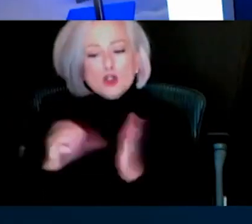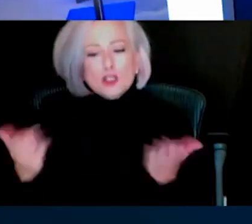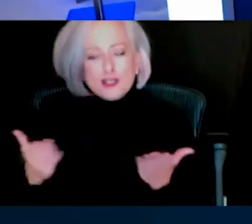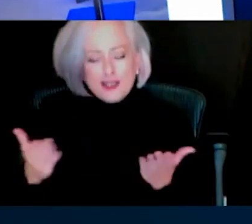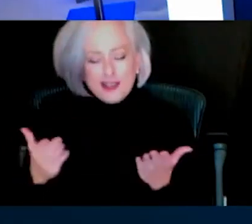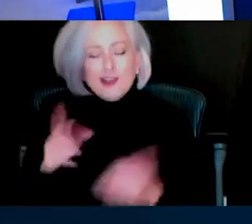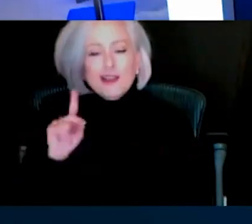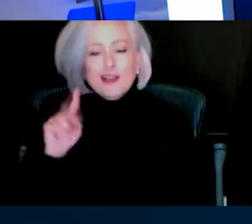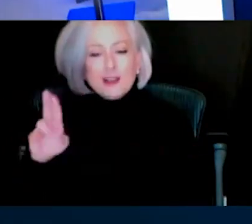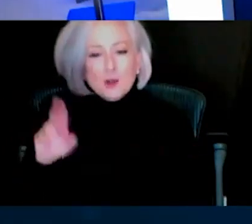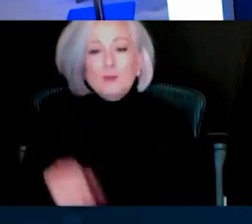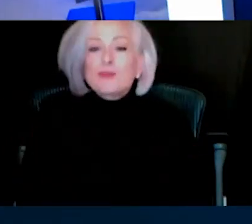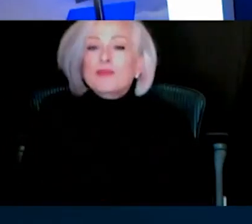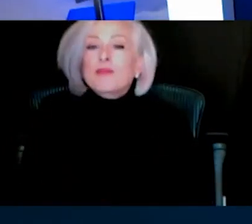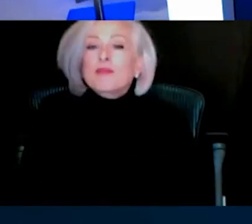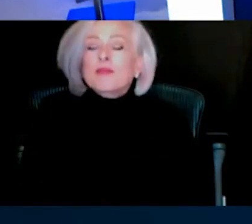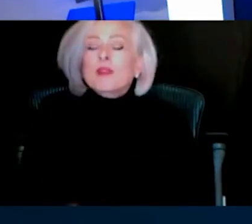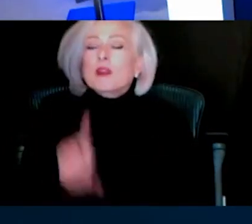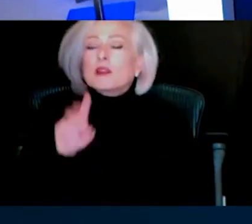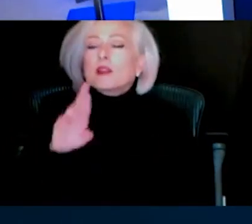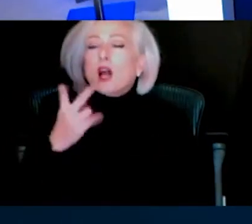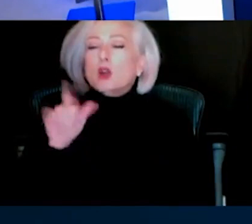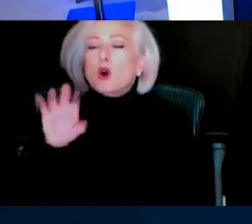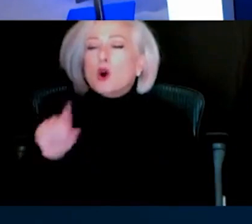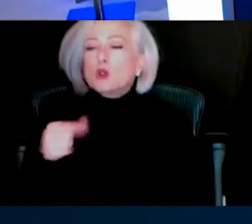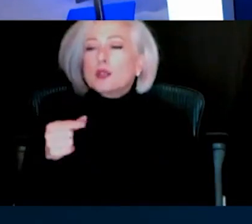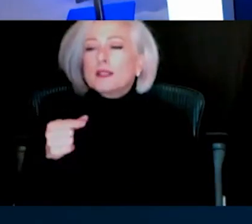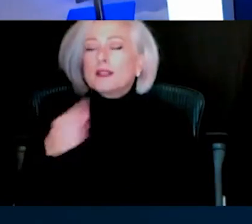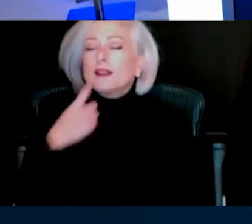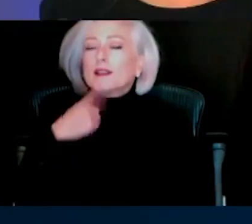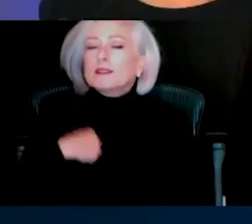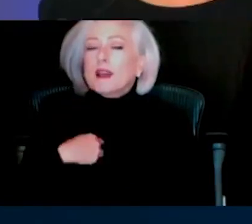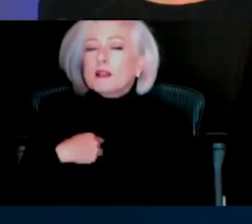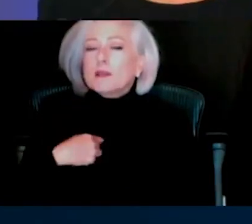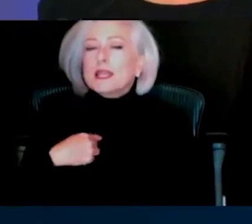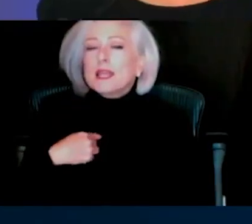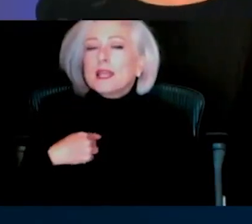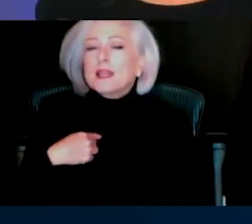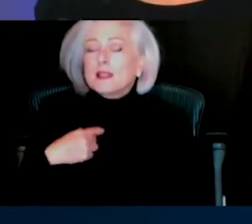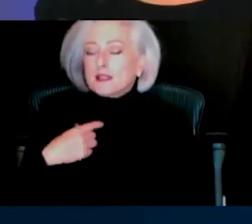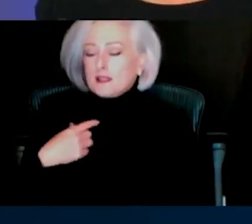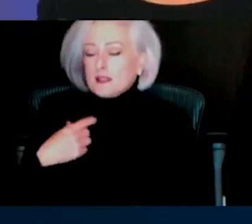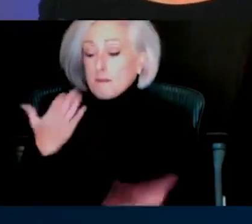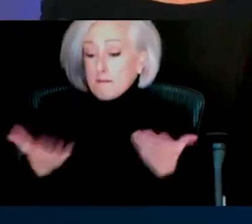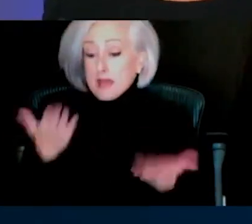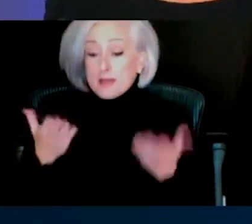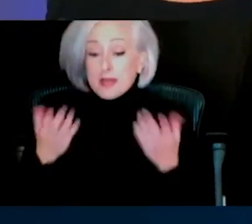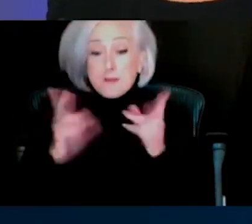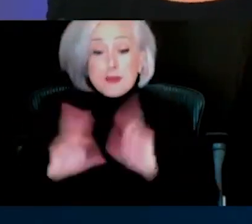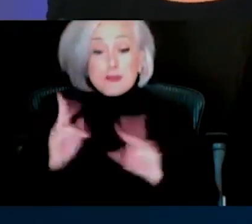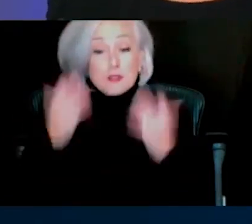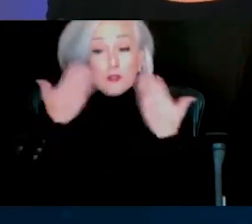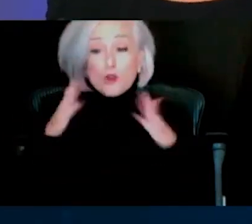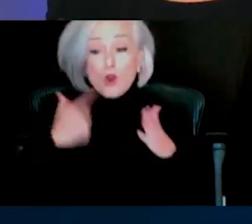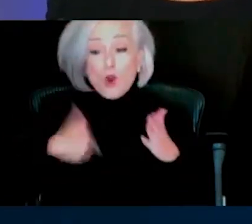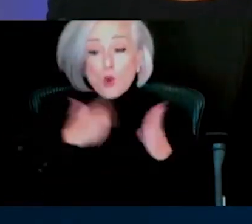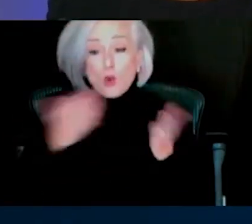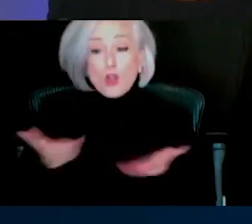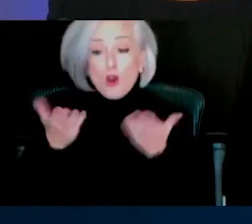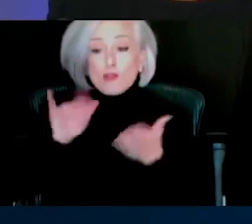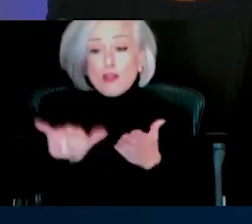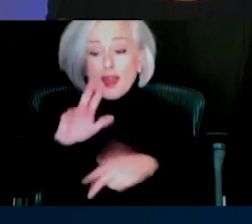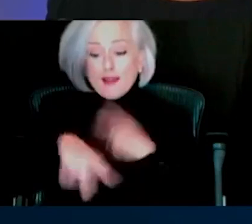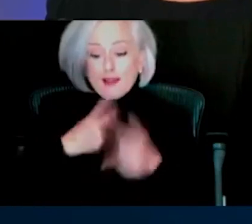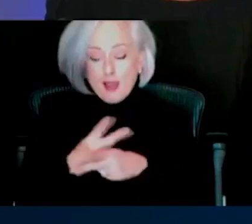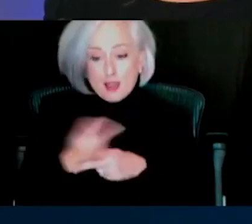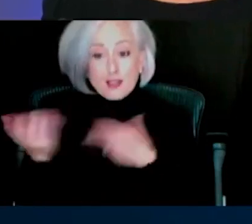all, Dr. Holding, just tell us a little bit. You said a lot of people may not know that we offer these type of services here at the health system. Might not be something you